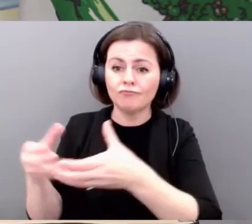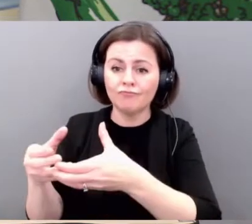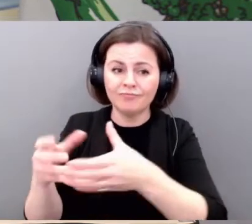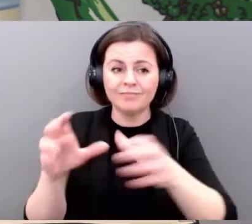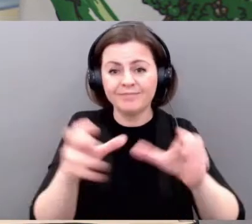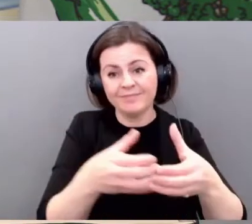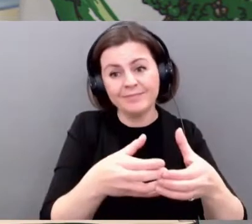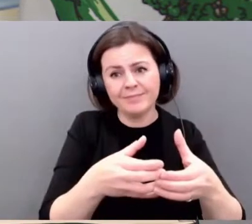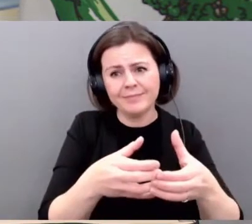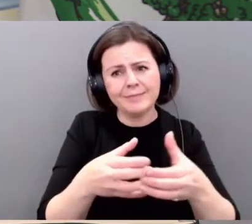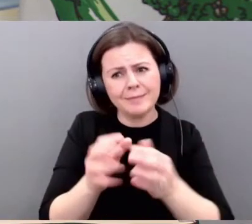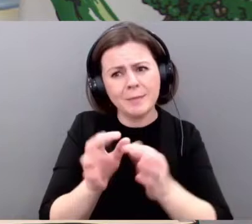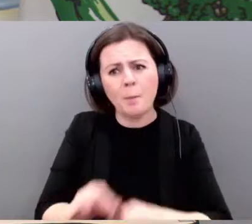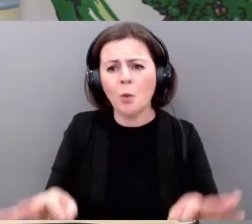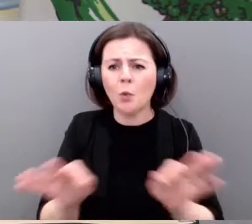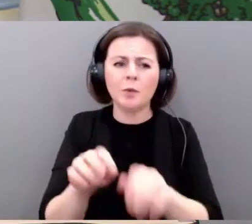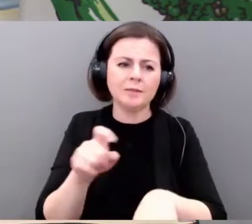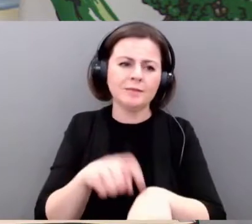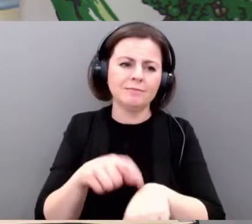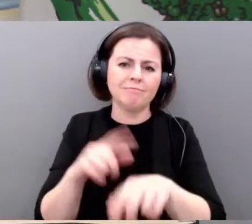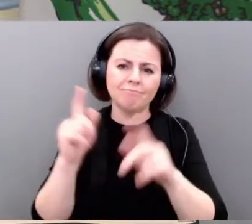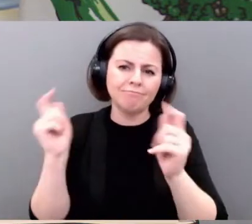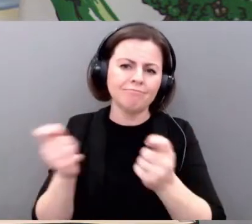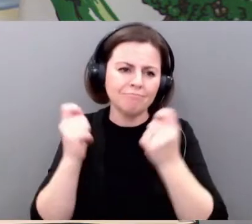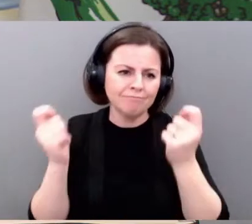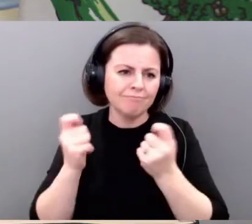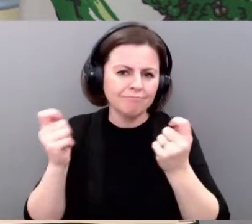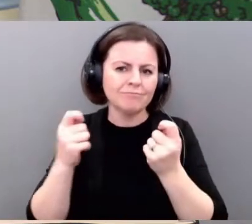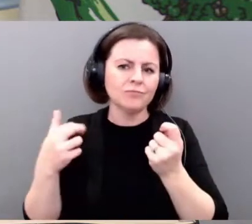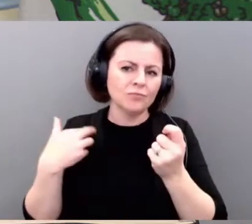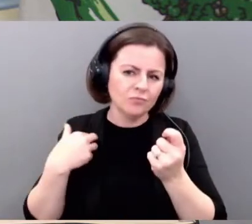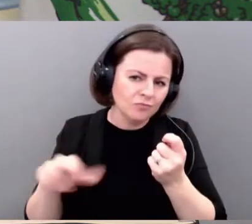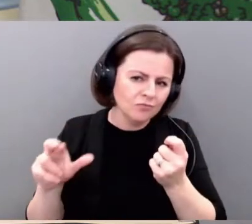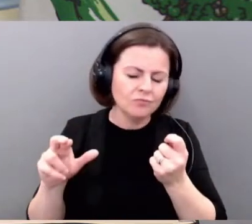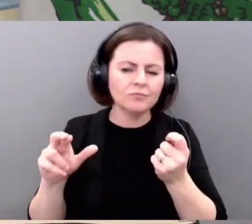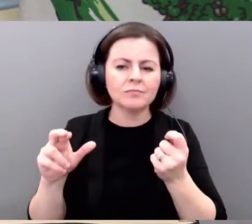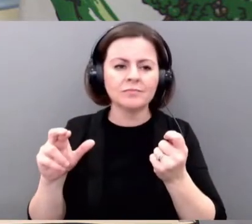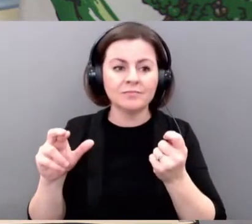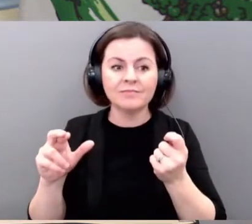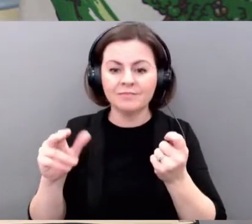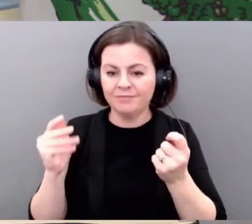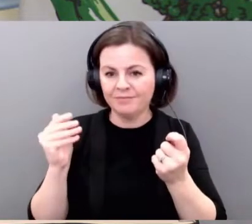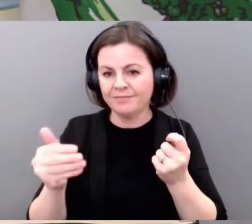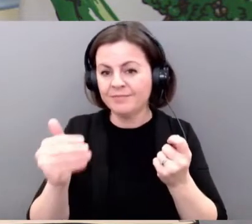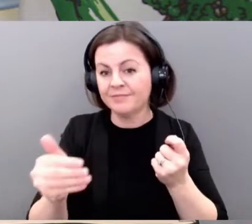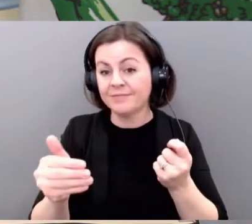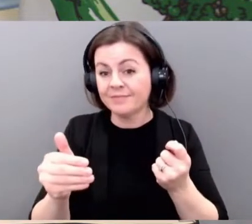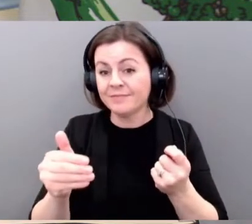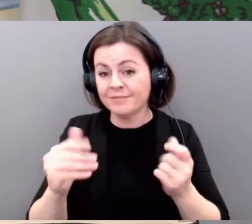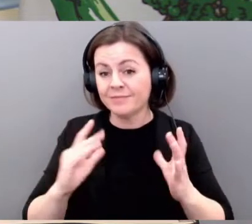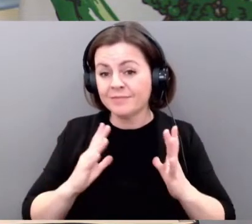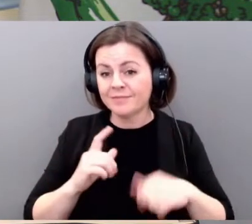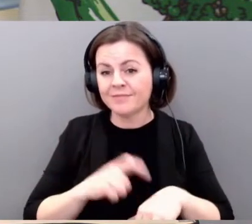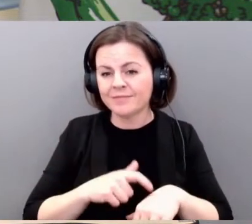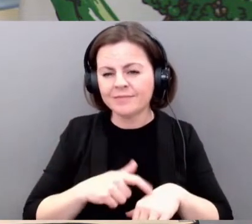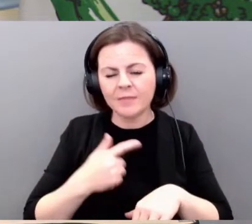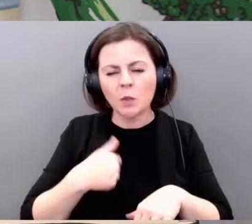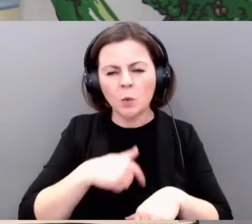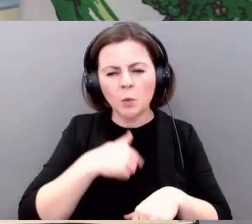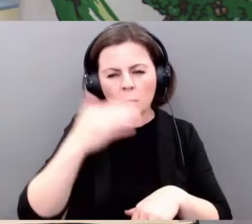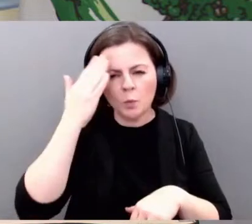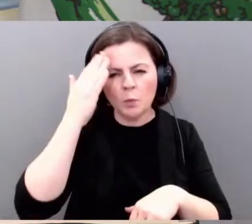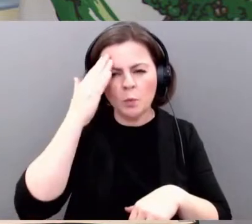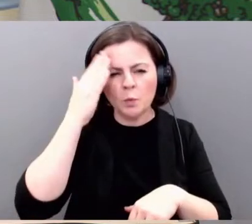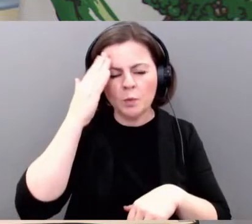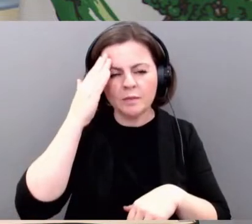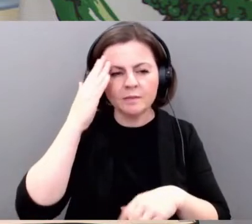big, important time for religious purposes, obviously, as we move into this season. And we're very mindful of that. So, I